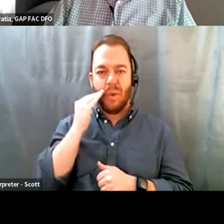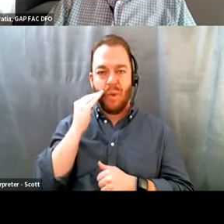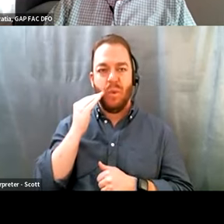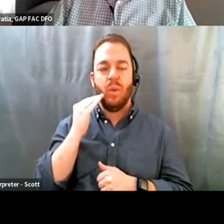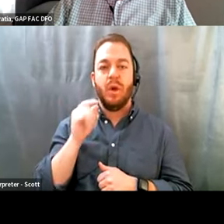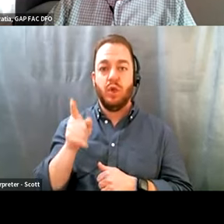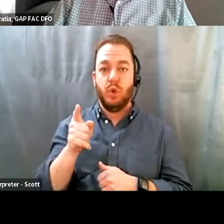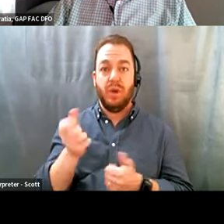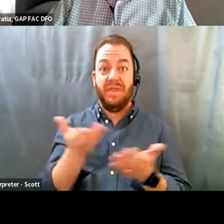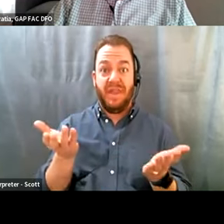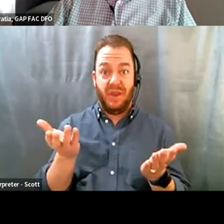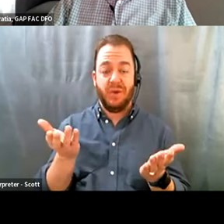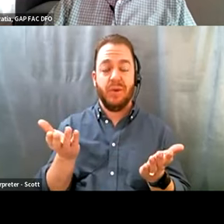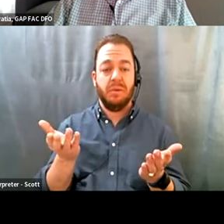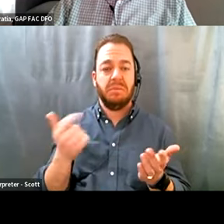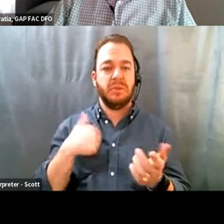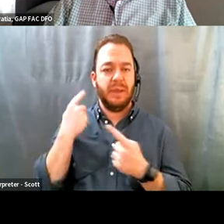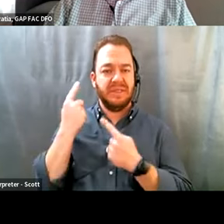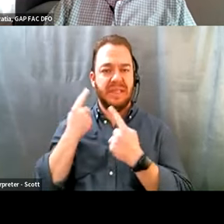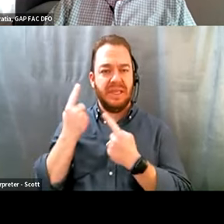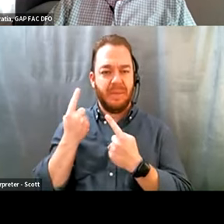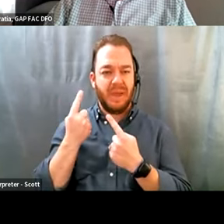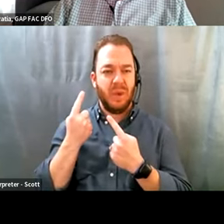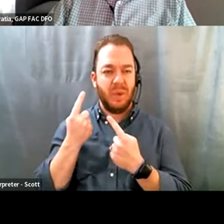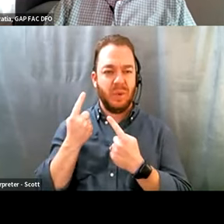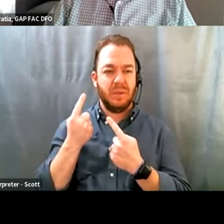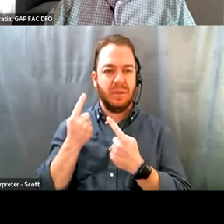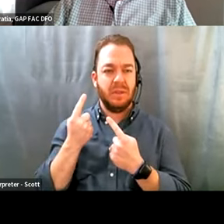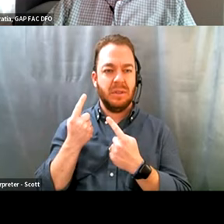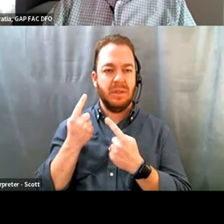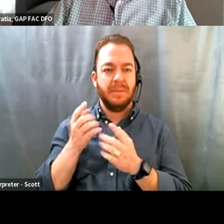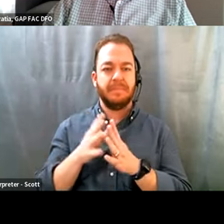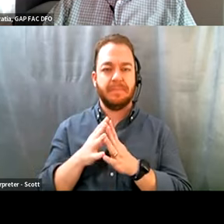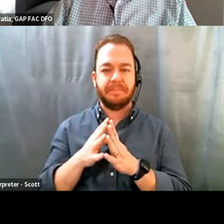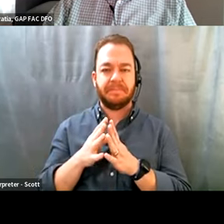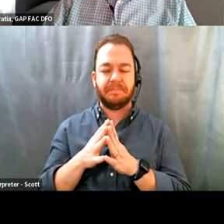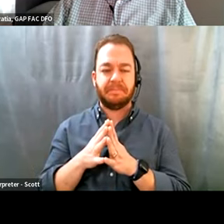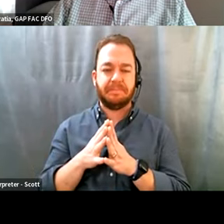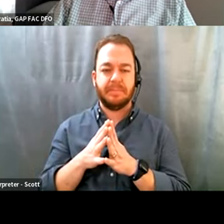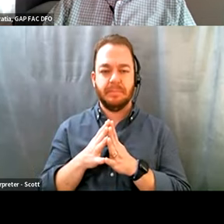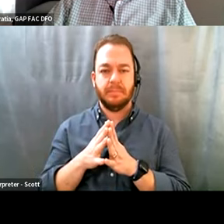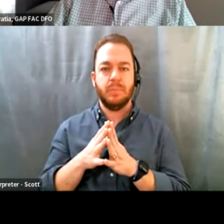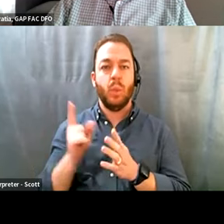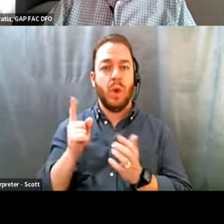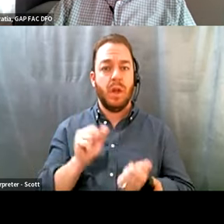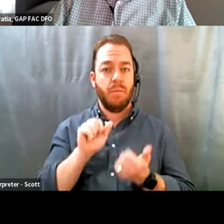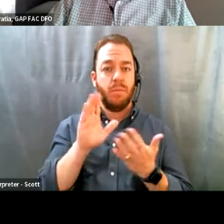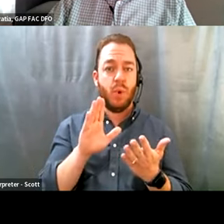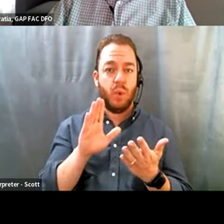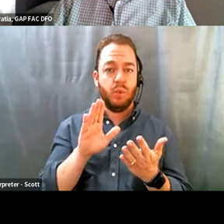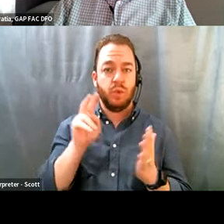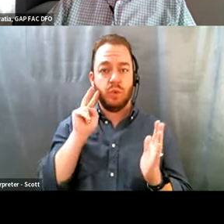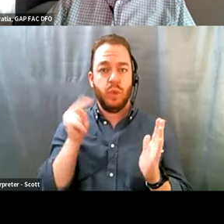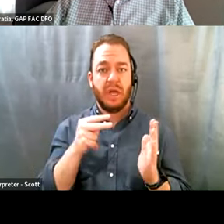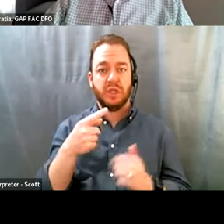you exist. So I was thinking about that, you know, one approach might be to look at the